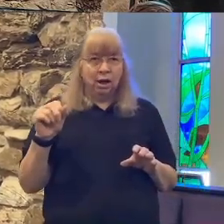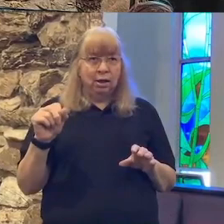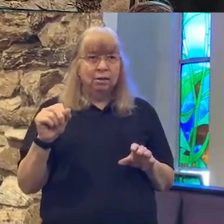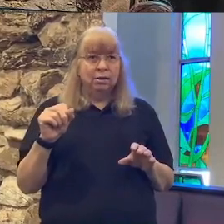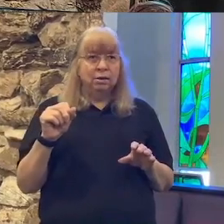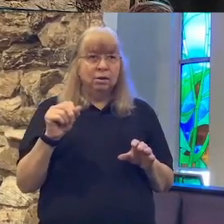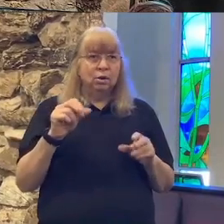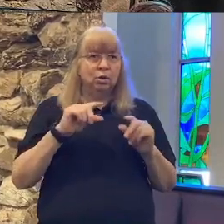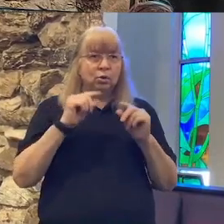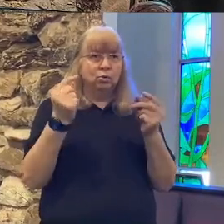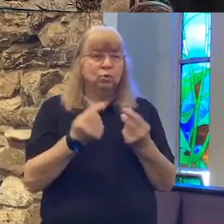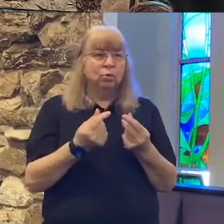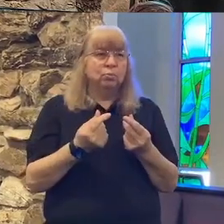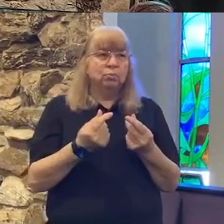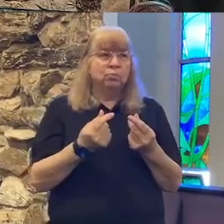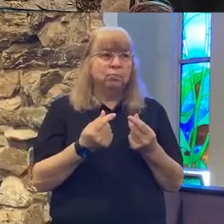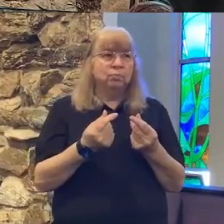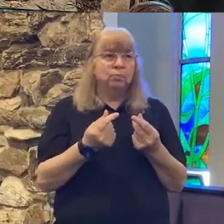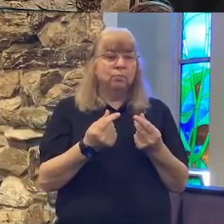guys,